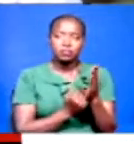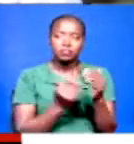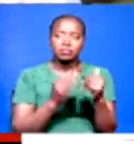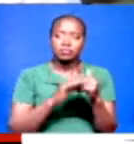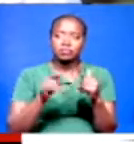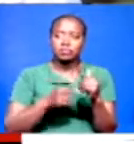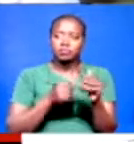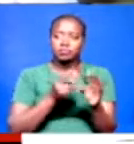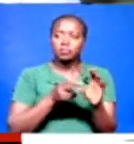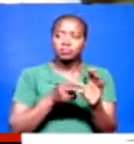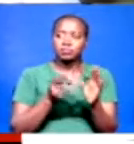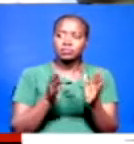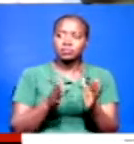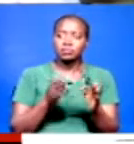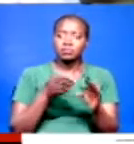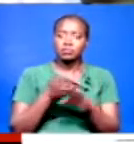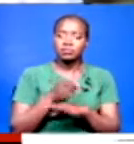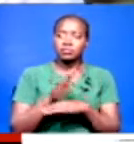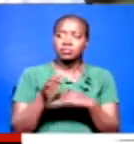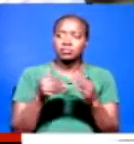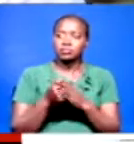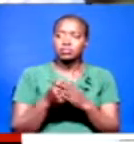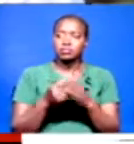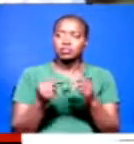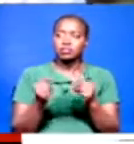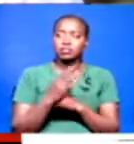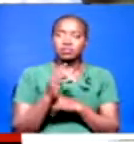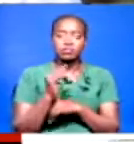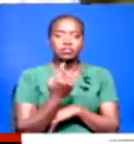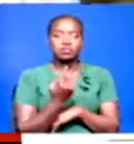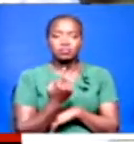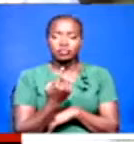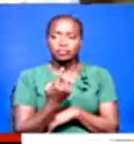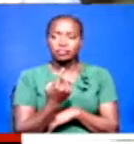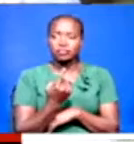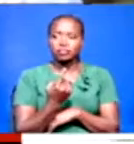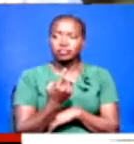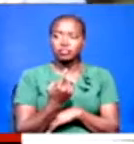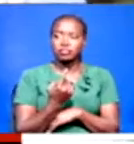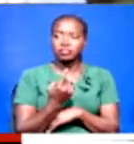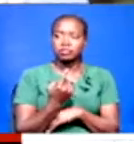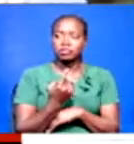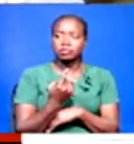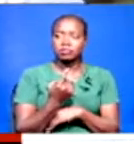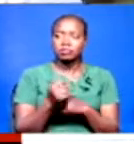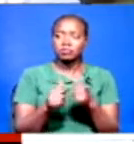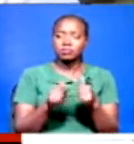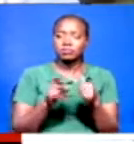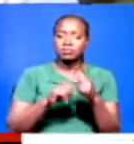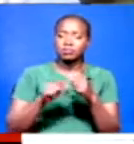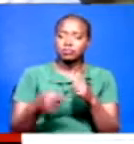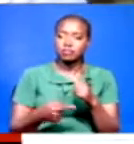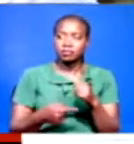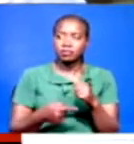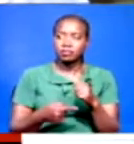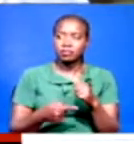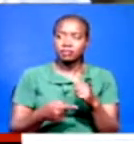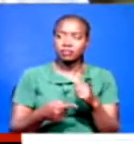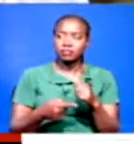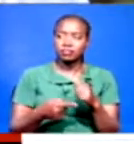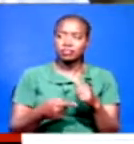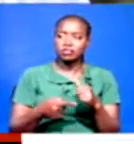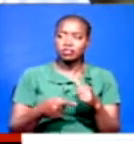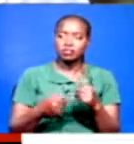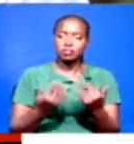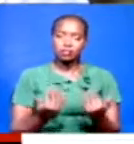participants across all the 14 events that we held, of which about 6,000 were juniors, including